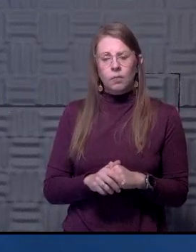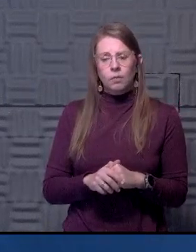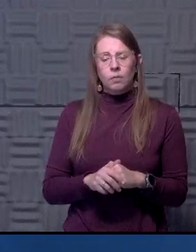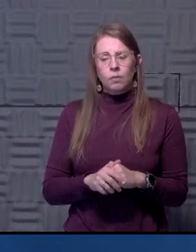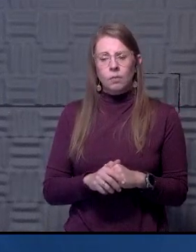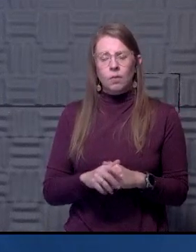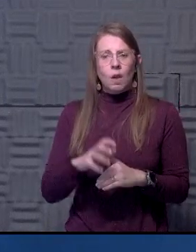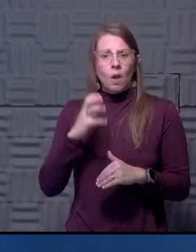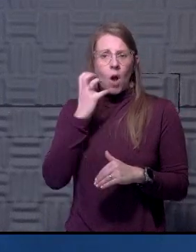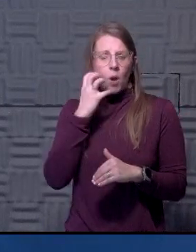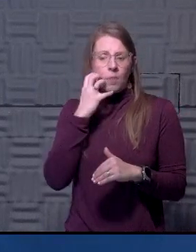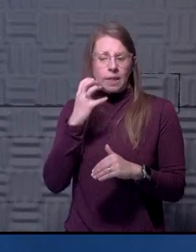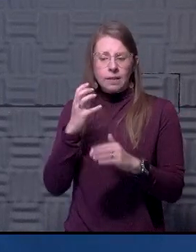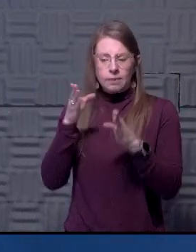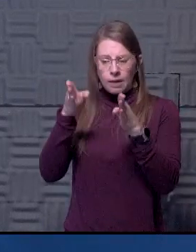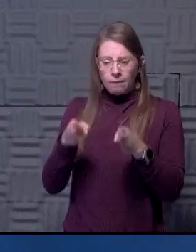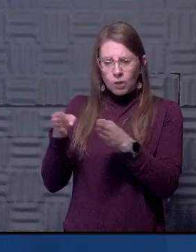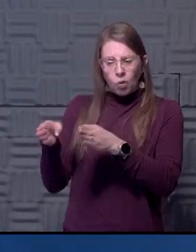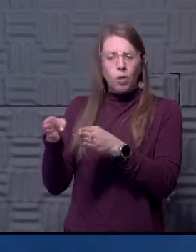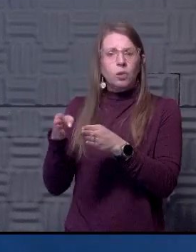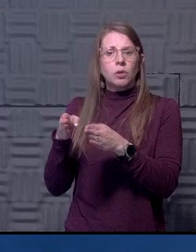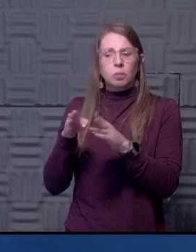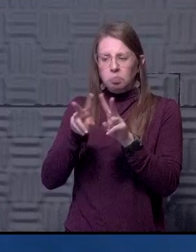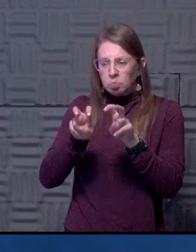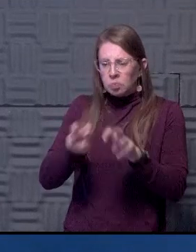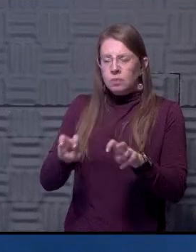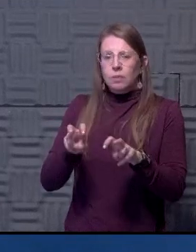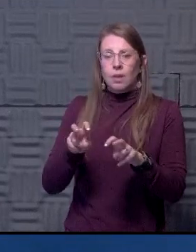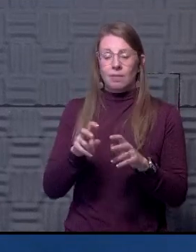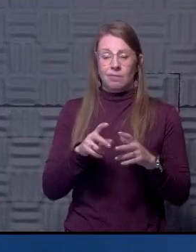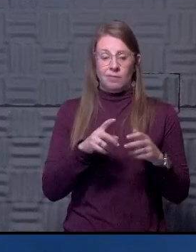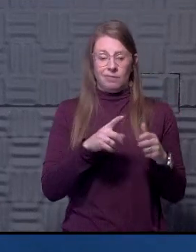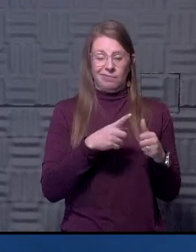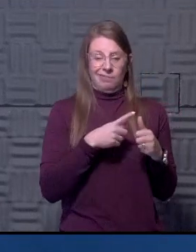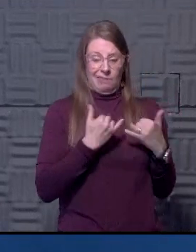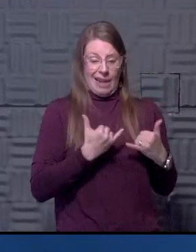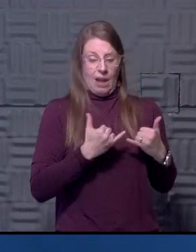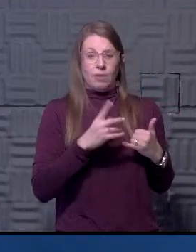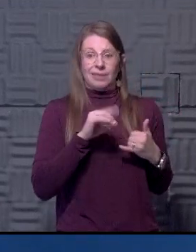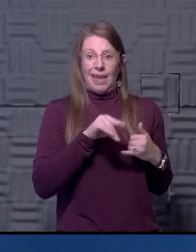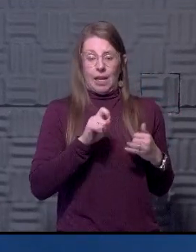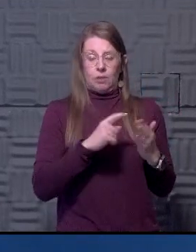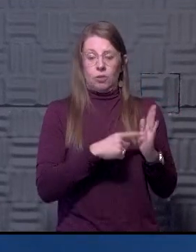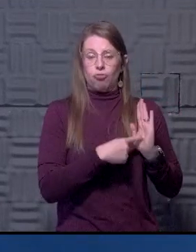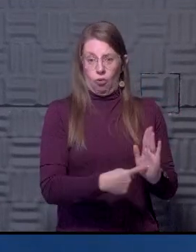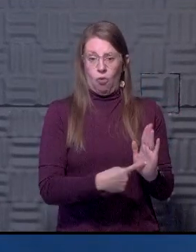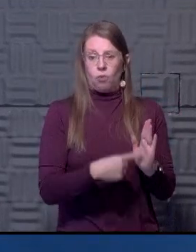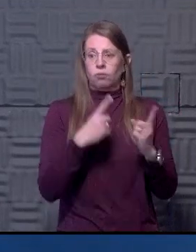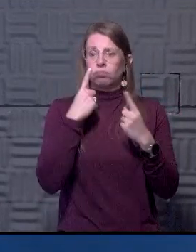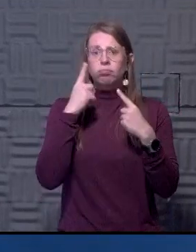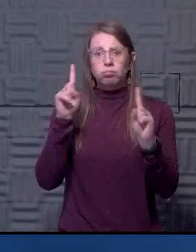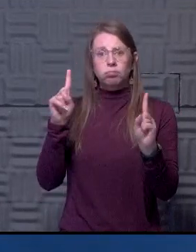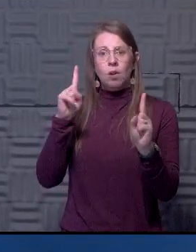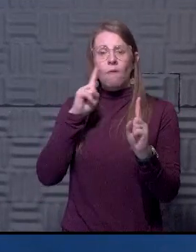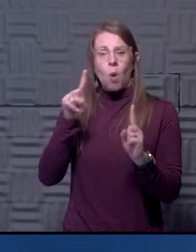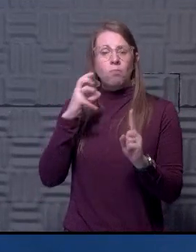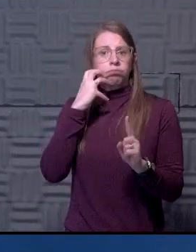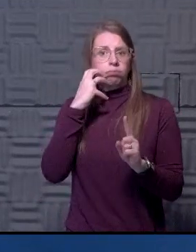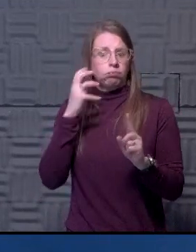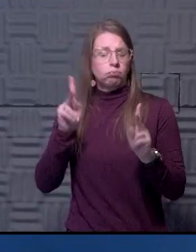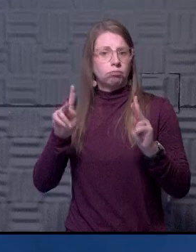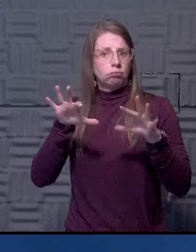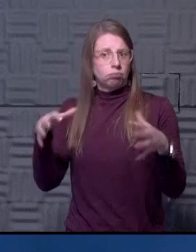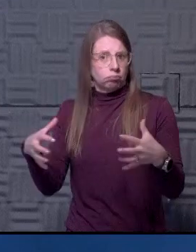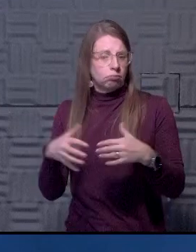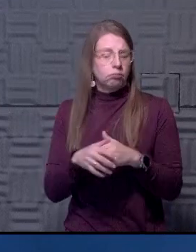obese individuals. So far, the preliminary data that we have available appears that it is effective in obese individuals.